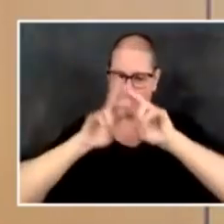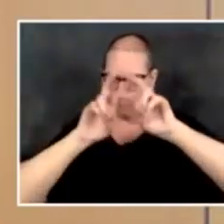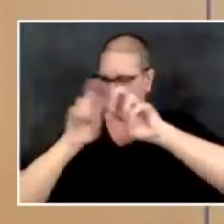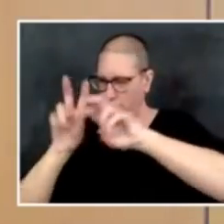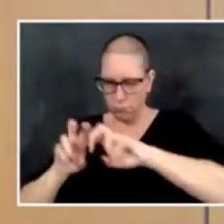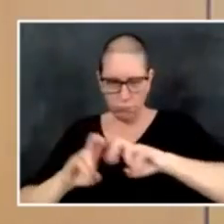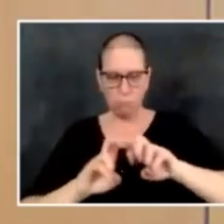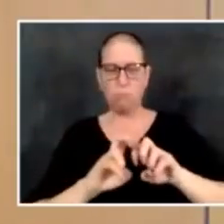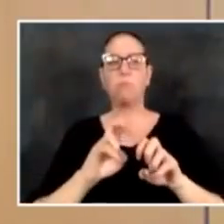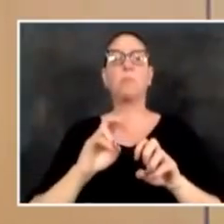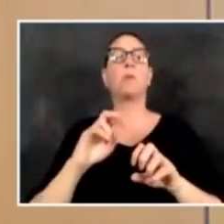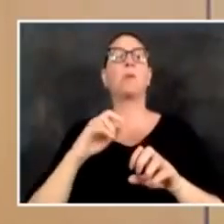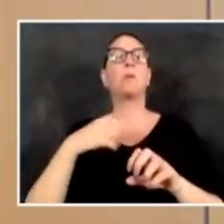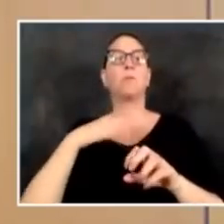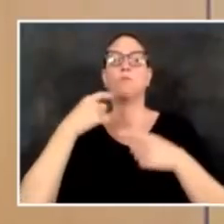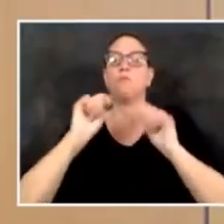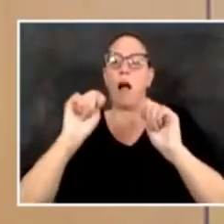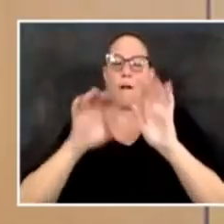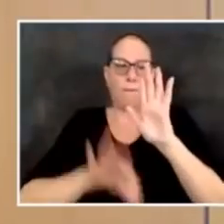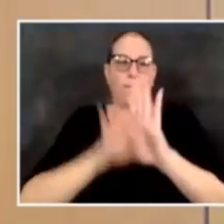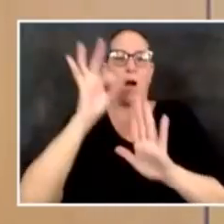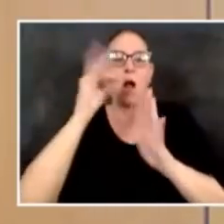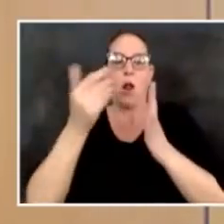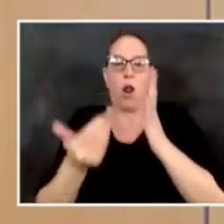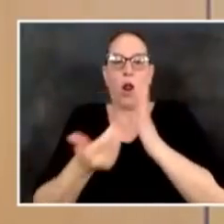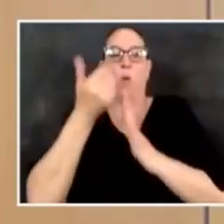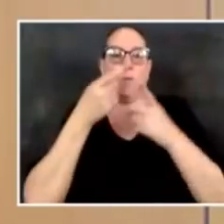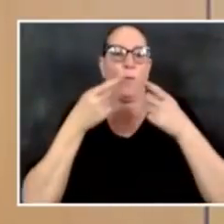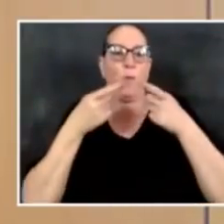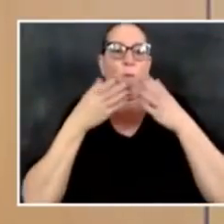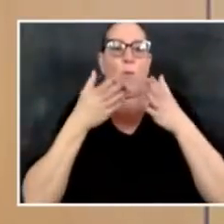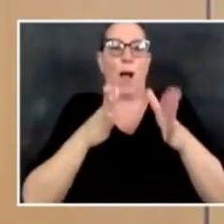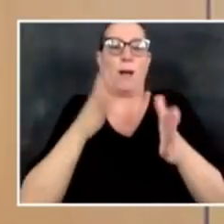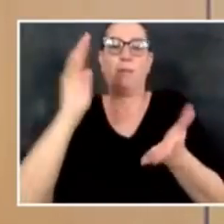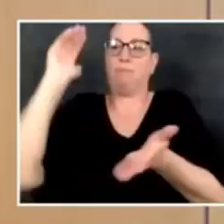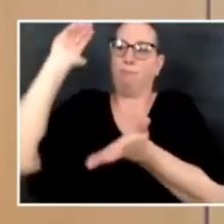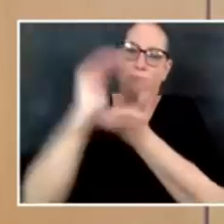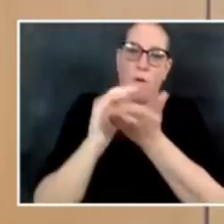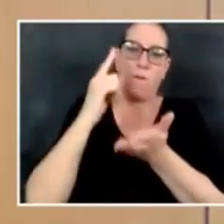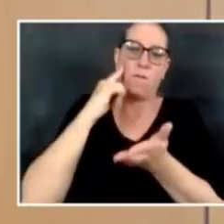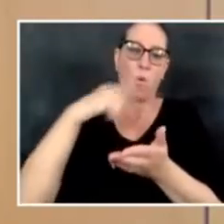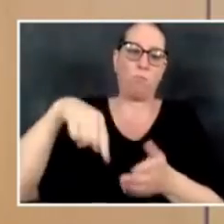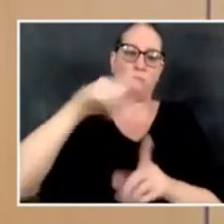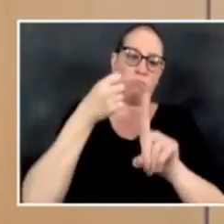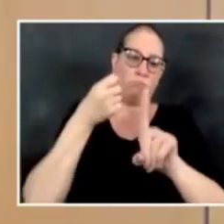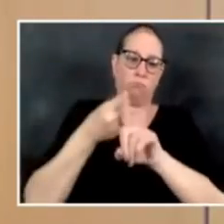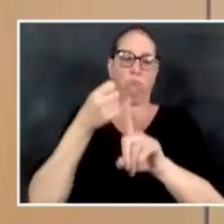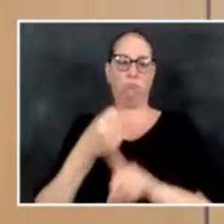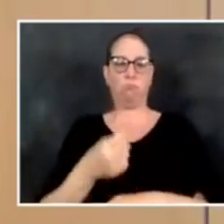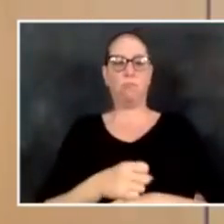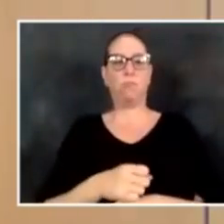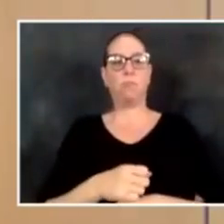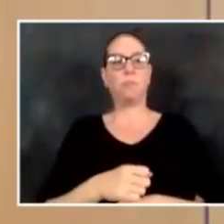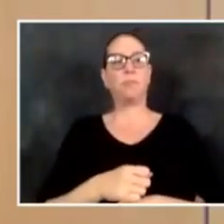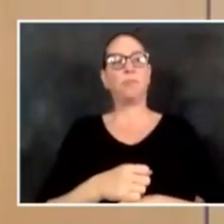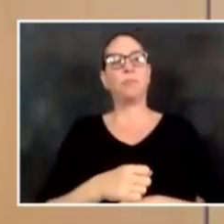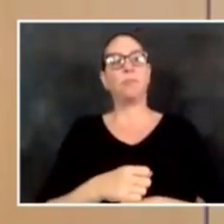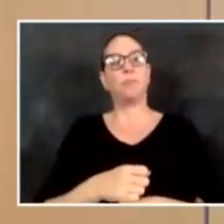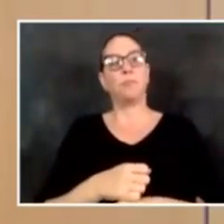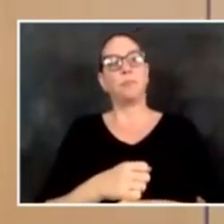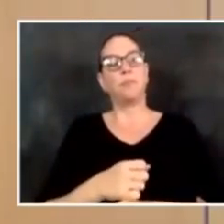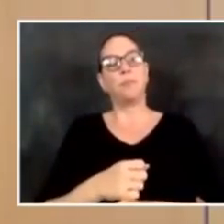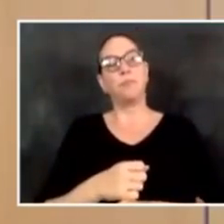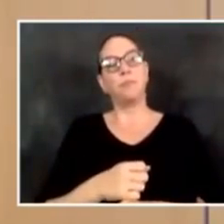that look to minimize the number of people that are on ventilatory support for